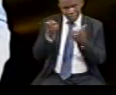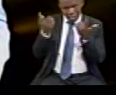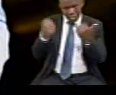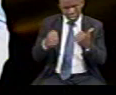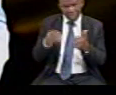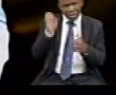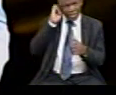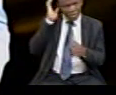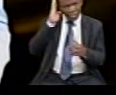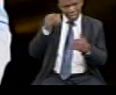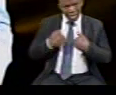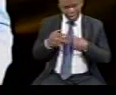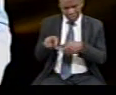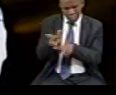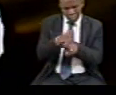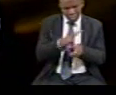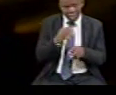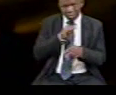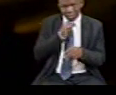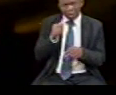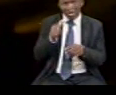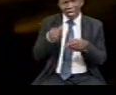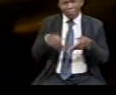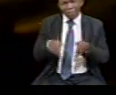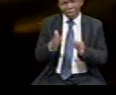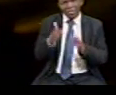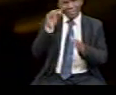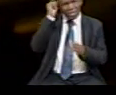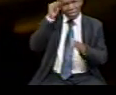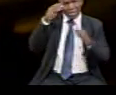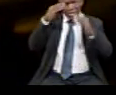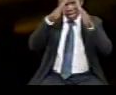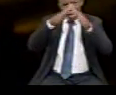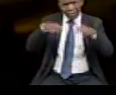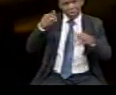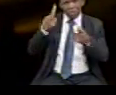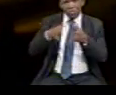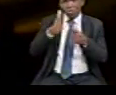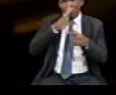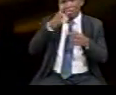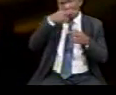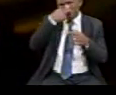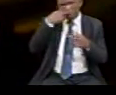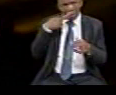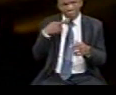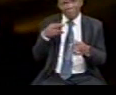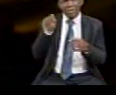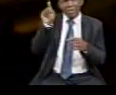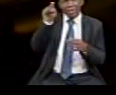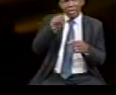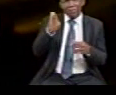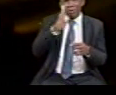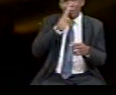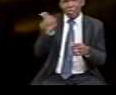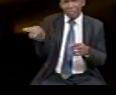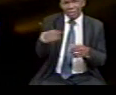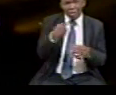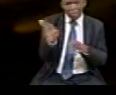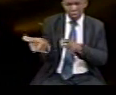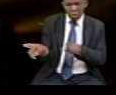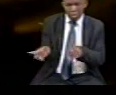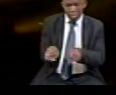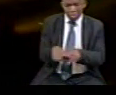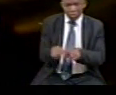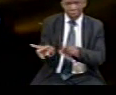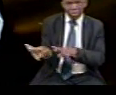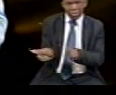he would have watched, and would not have suffered his house to be broken up. Therefore, be ye also ready, for in such an hour as